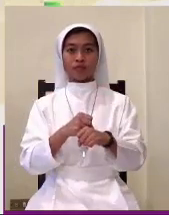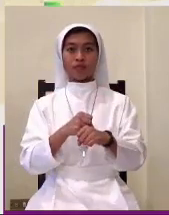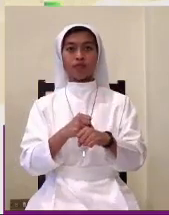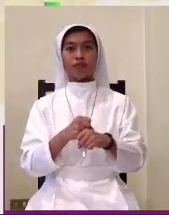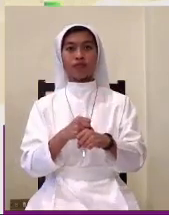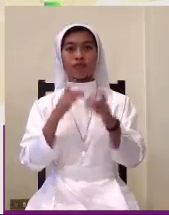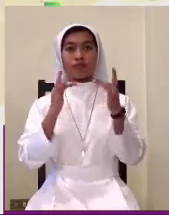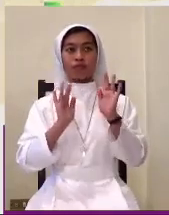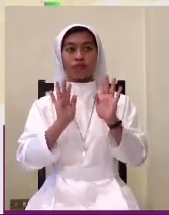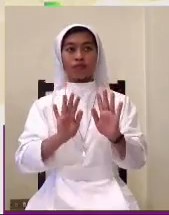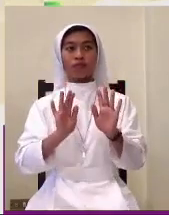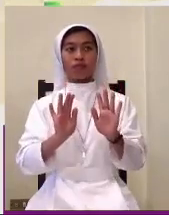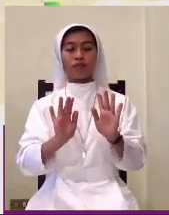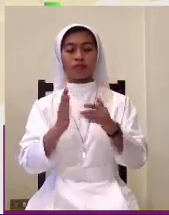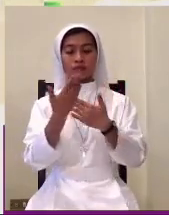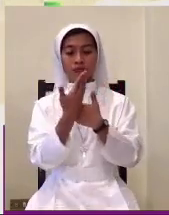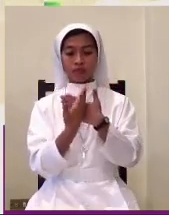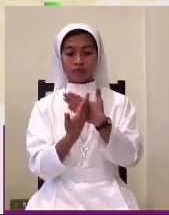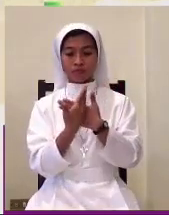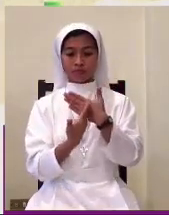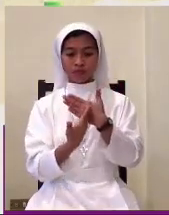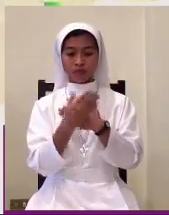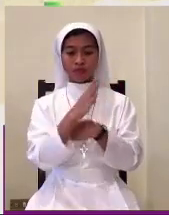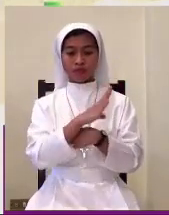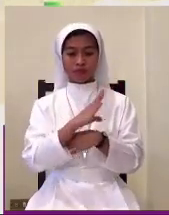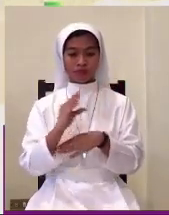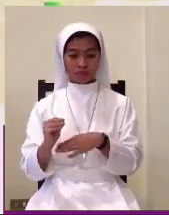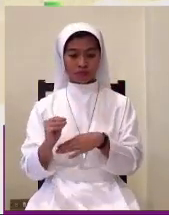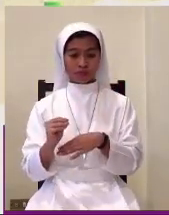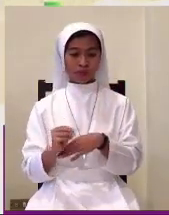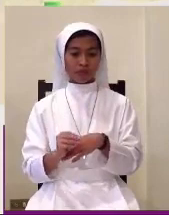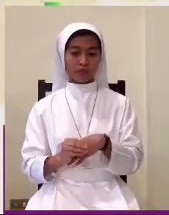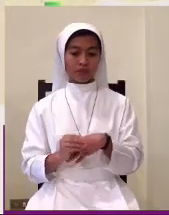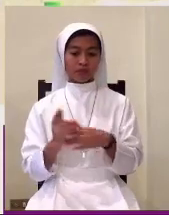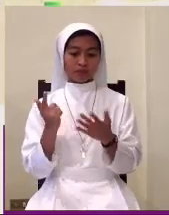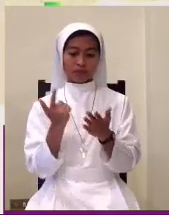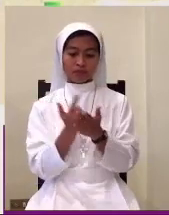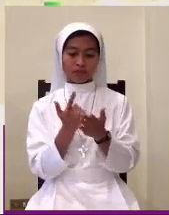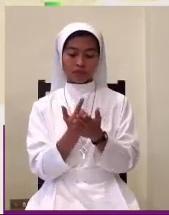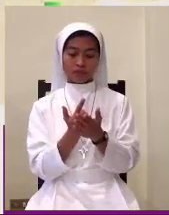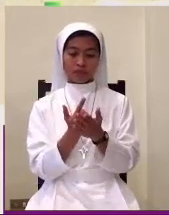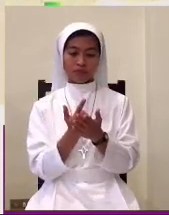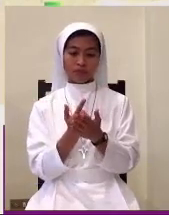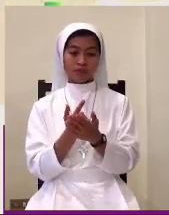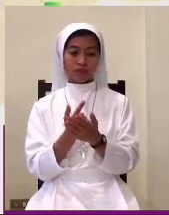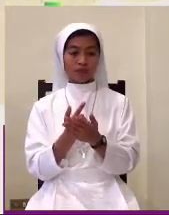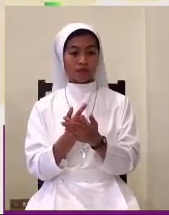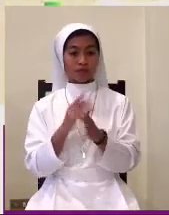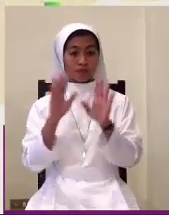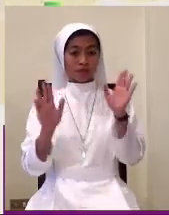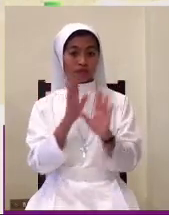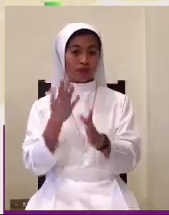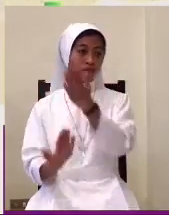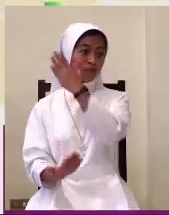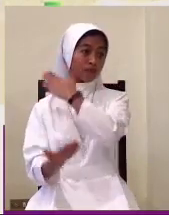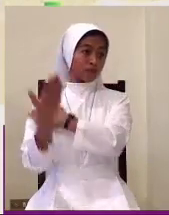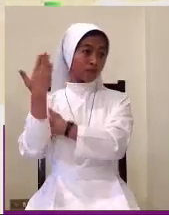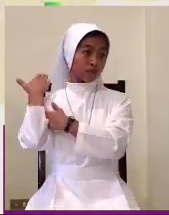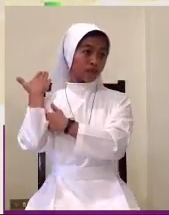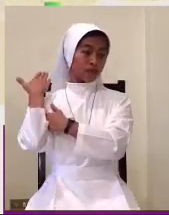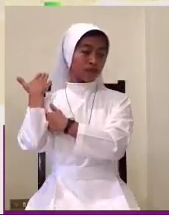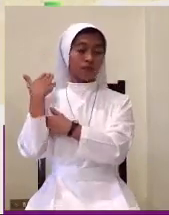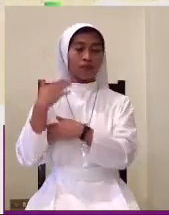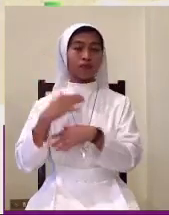Eucharist, and last Sunday's Gospel, when he cured the blind man, born blind